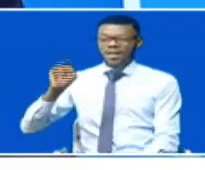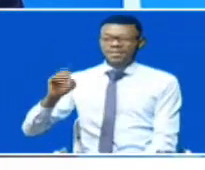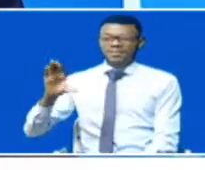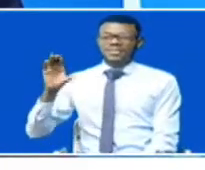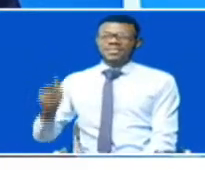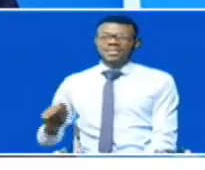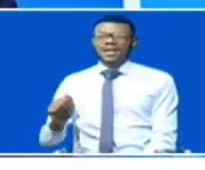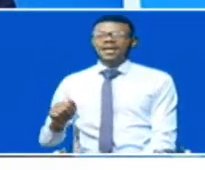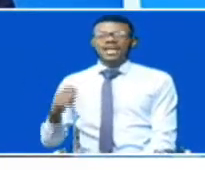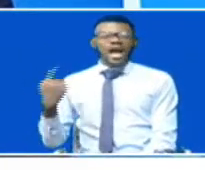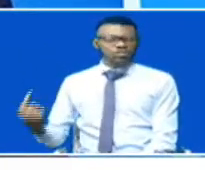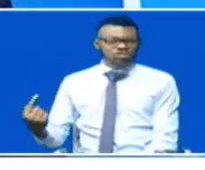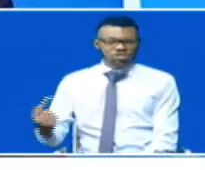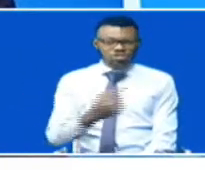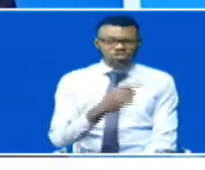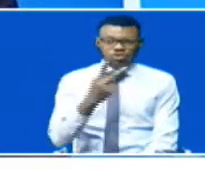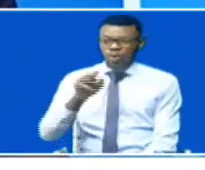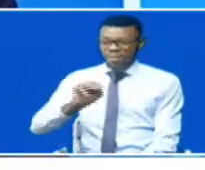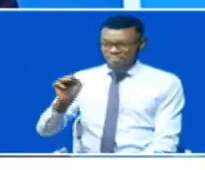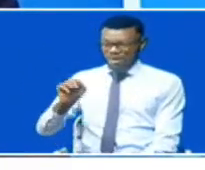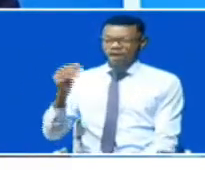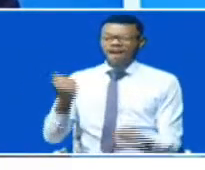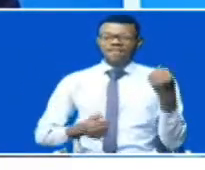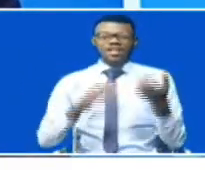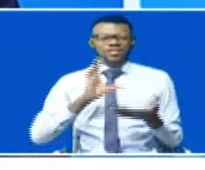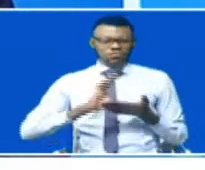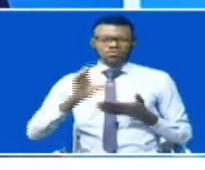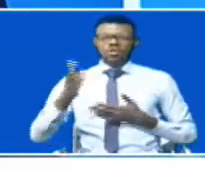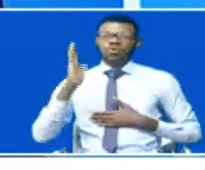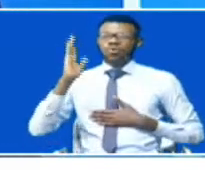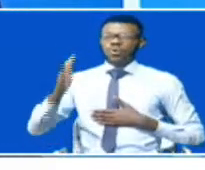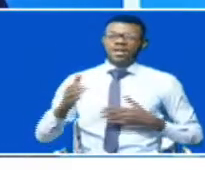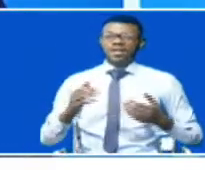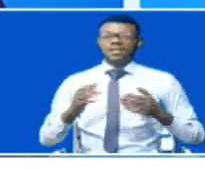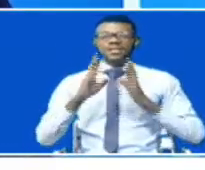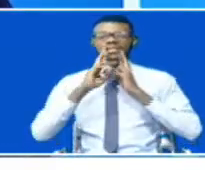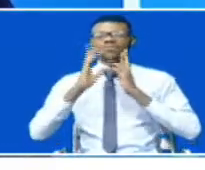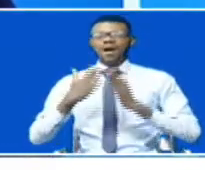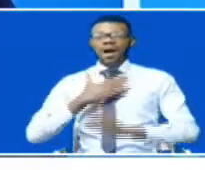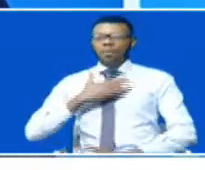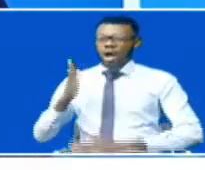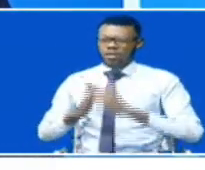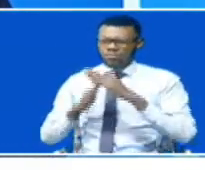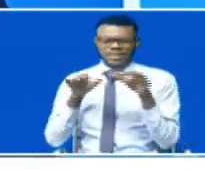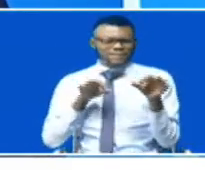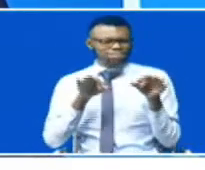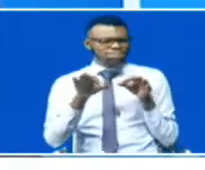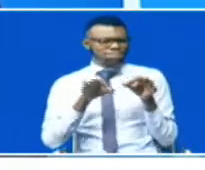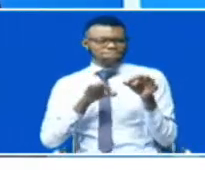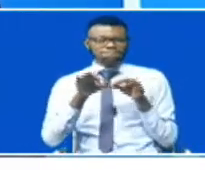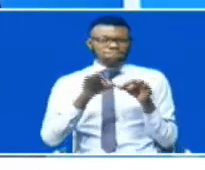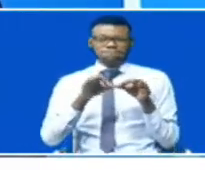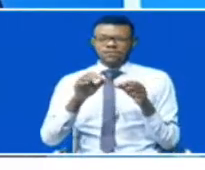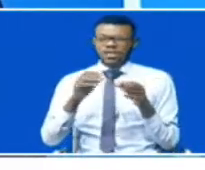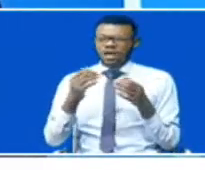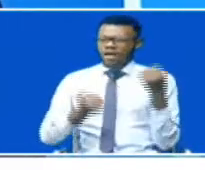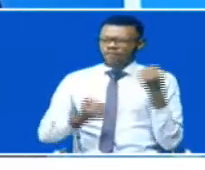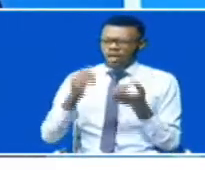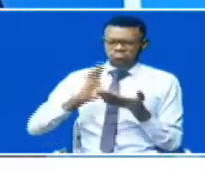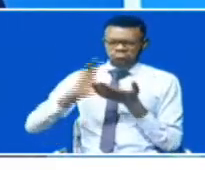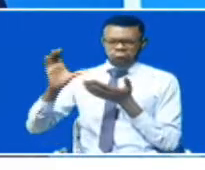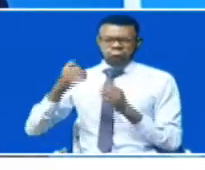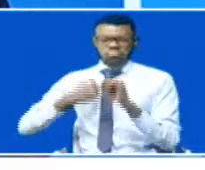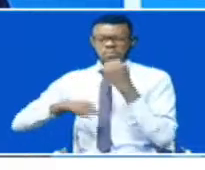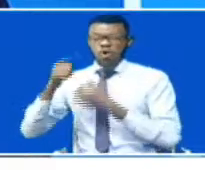would each get a 2 million shilling car grant. Our senior reporter Rita Tinina tells us what the grant is about and why